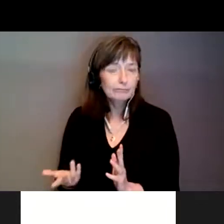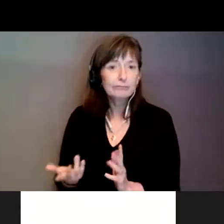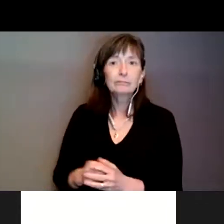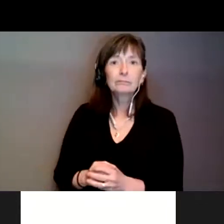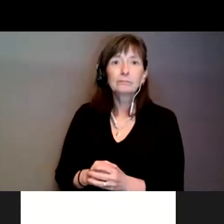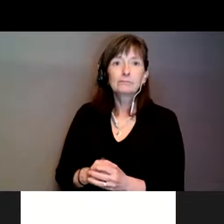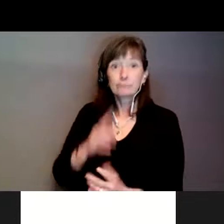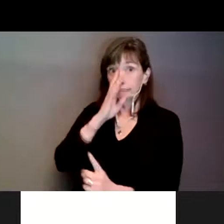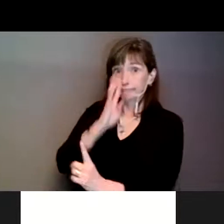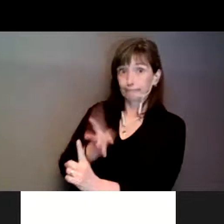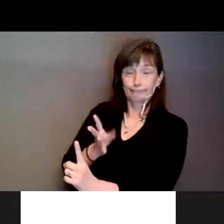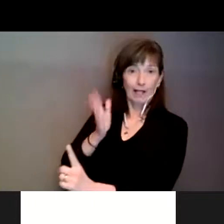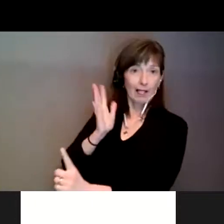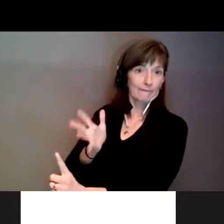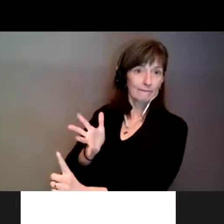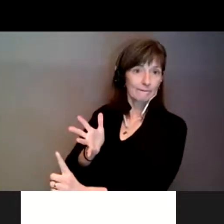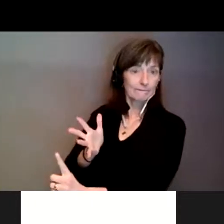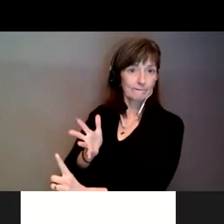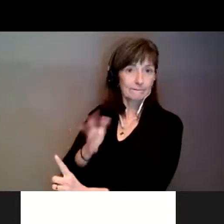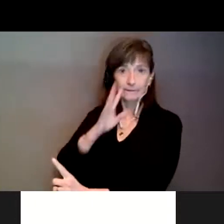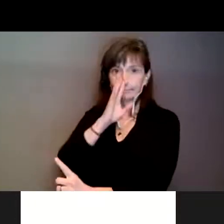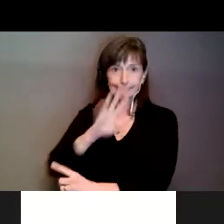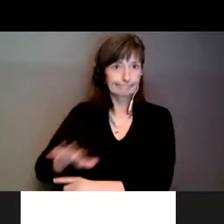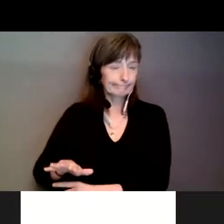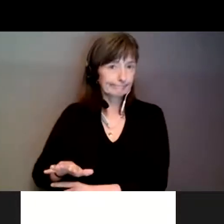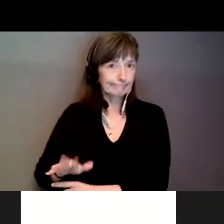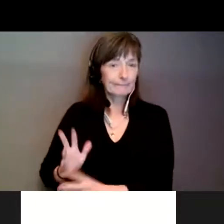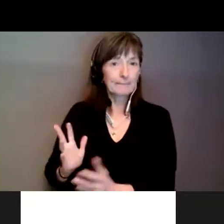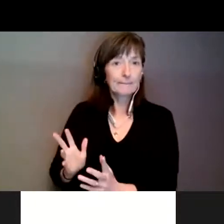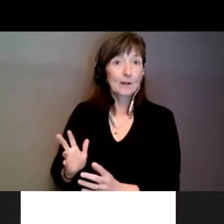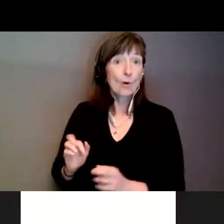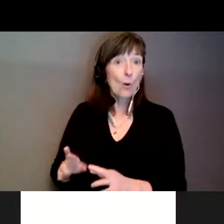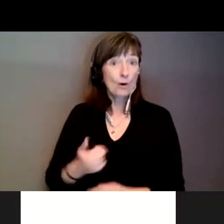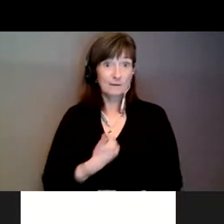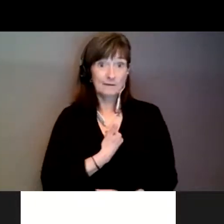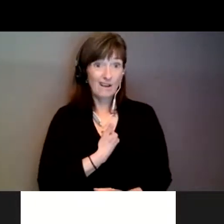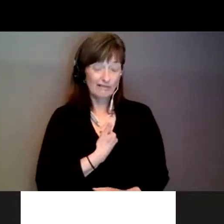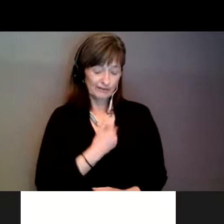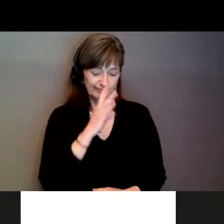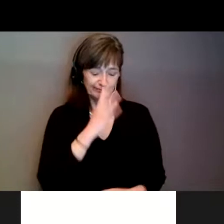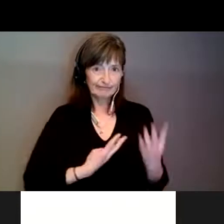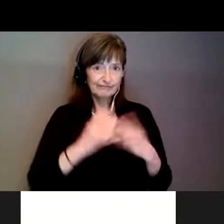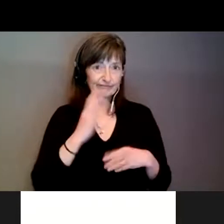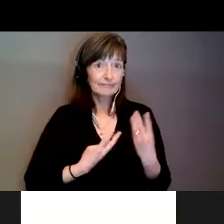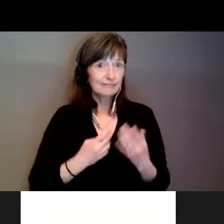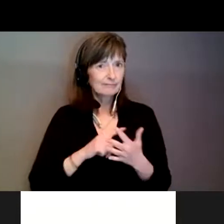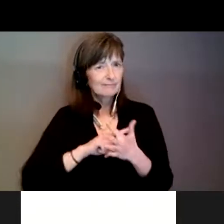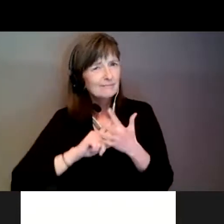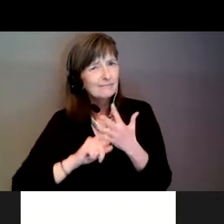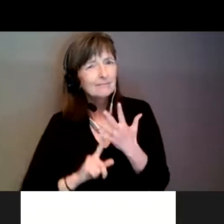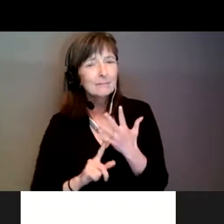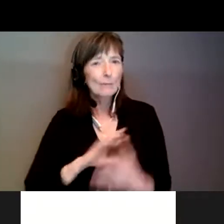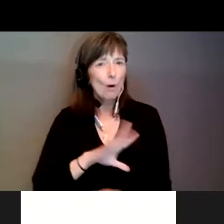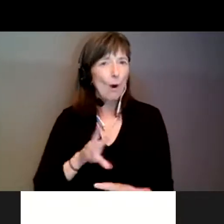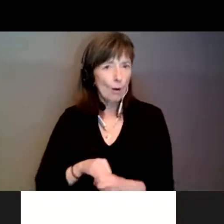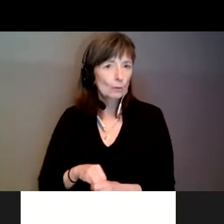abandonment, neglect, and self-neglect. And I think the stats say